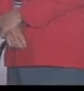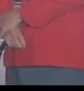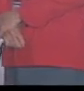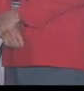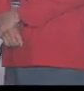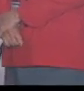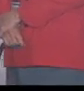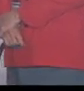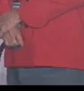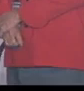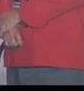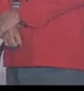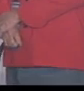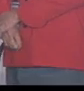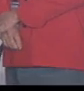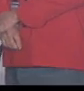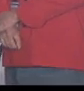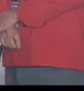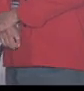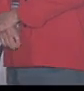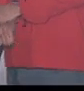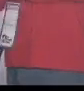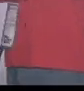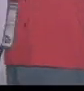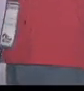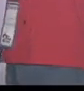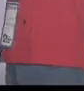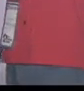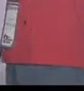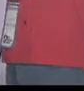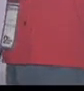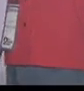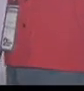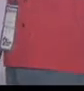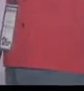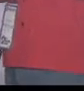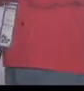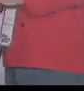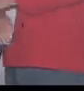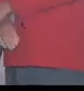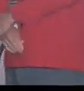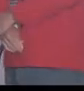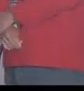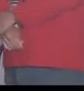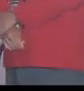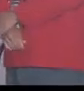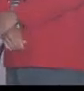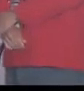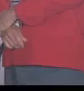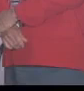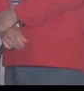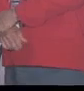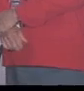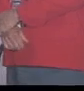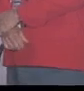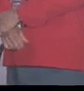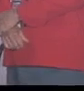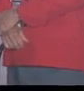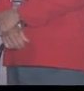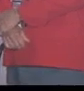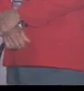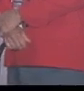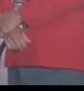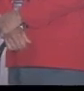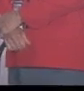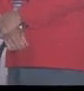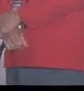very quickly, I got elected to the Florida House in 2002. Looked a little different back then. You never